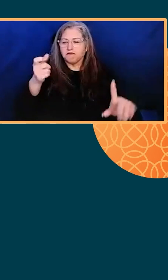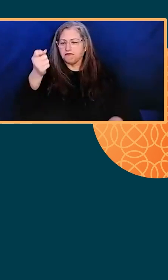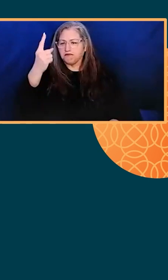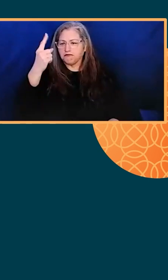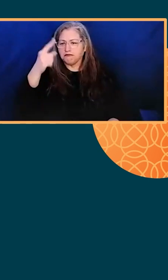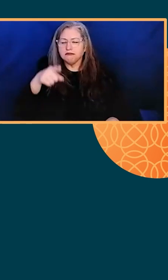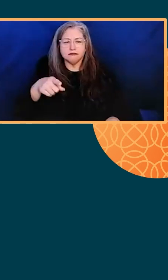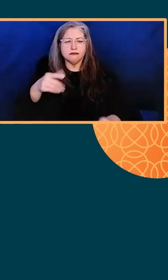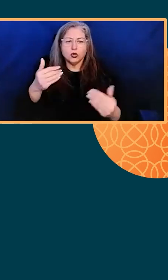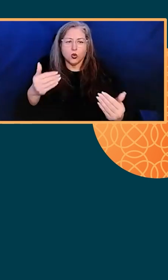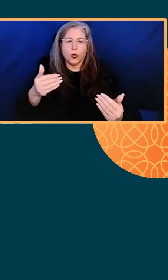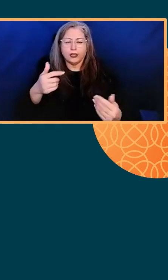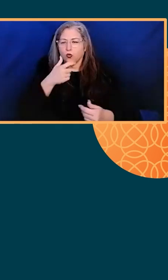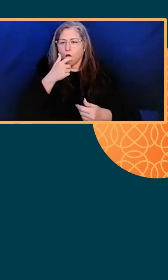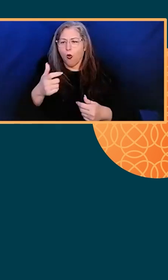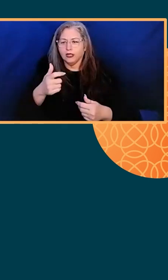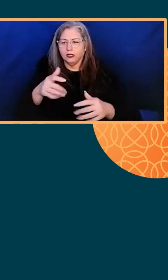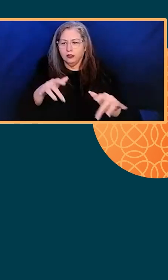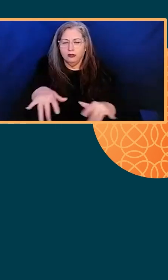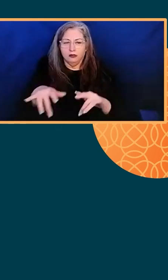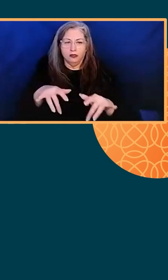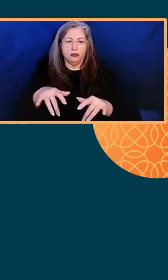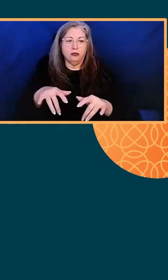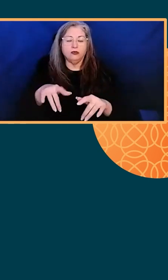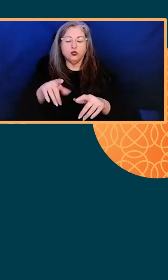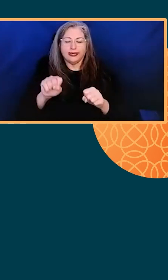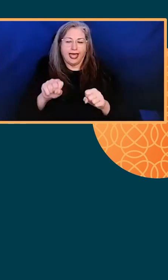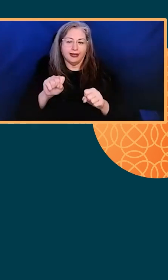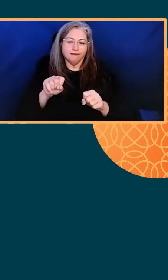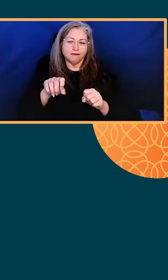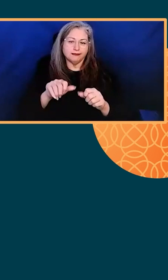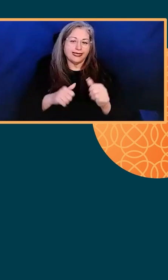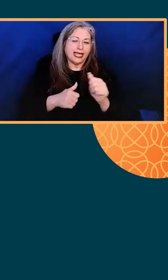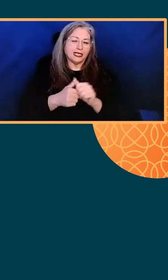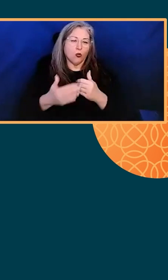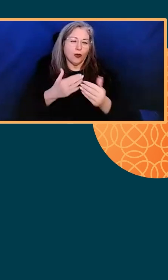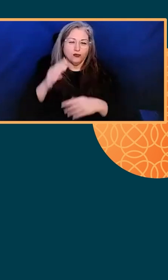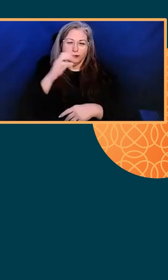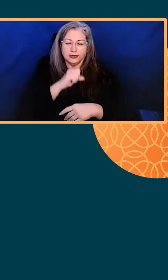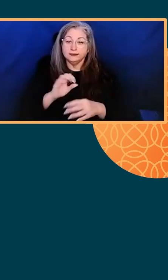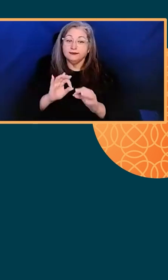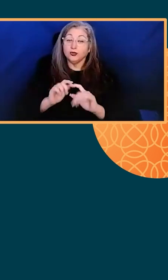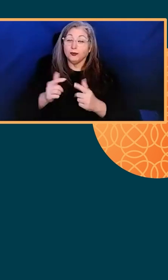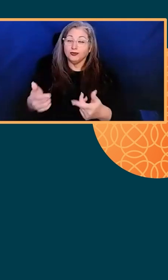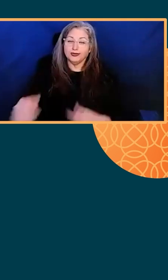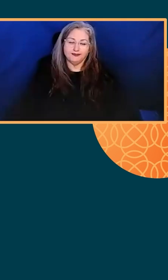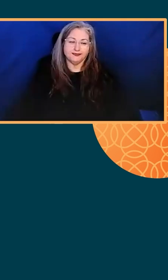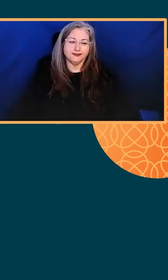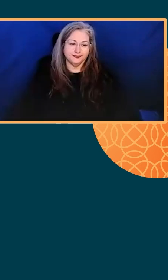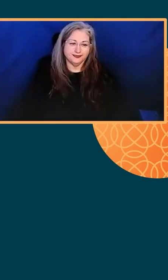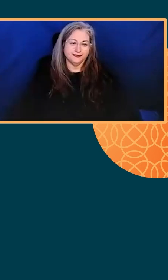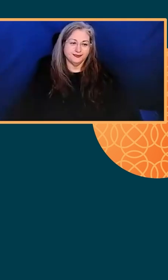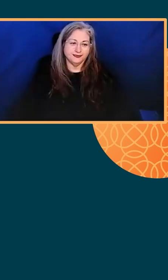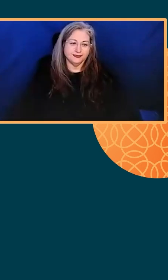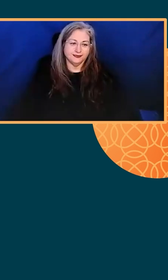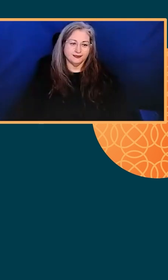you can watch the recording to get what you miss. Let's hear. We have